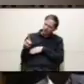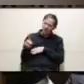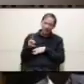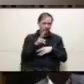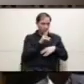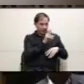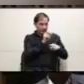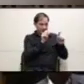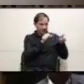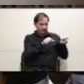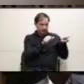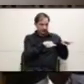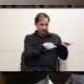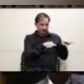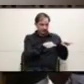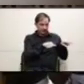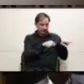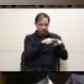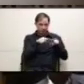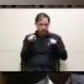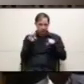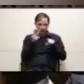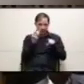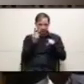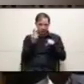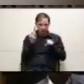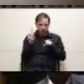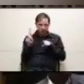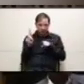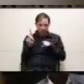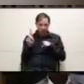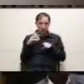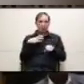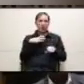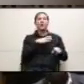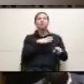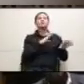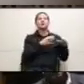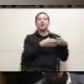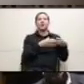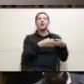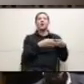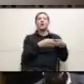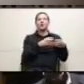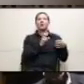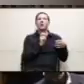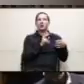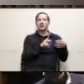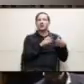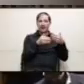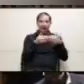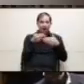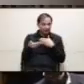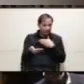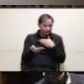2016 to 2021, you were a councillor? Yes. Oh, okay. Then after that?